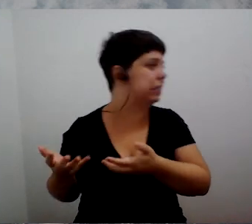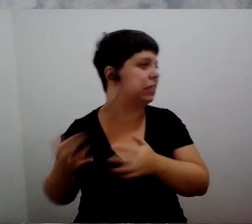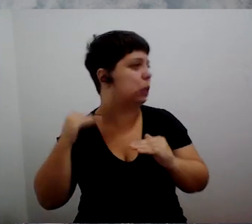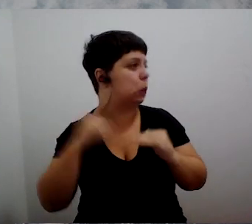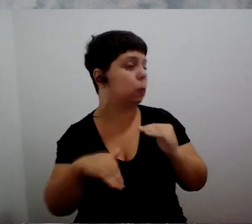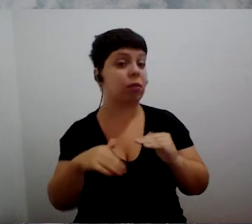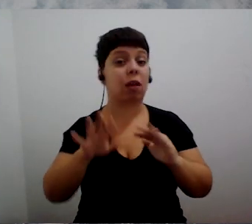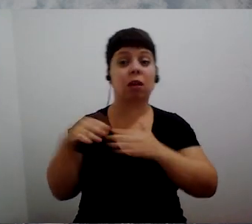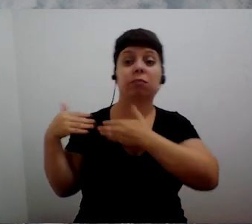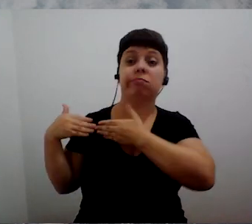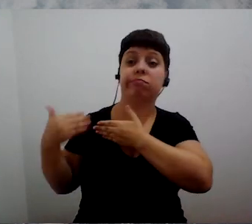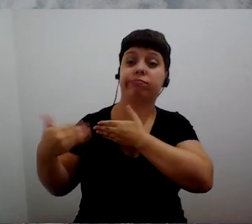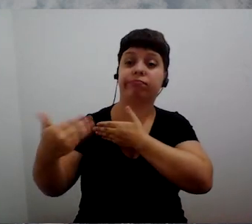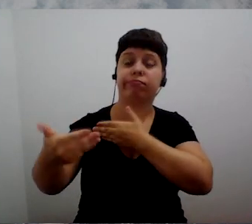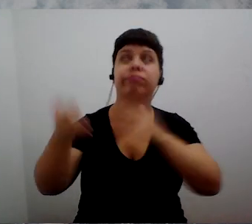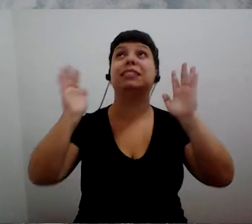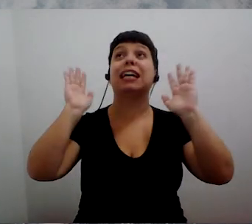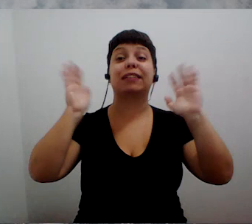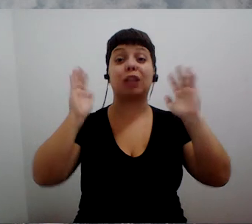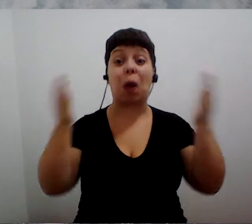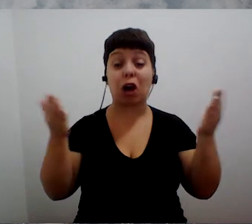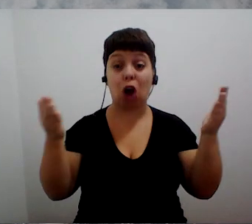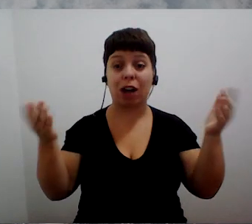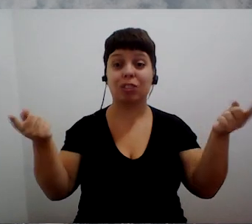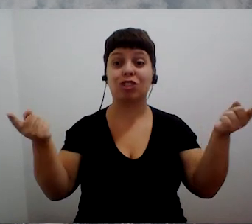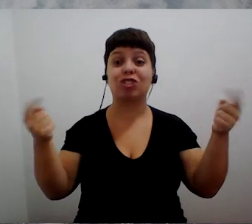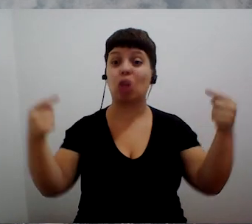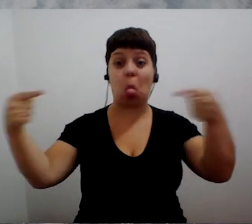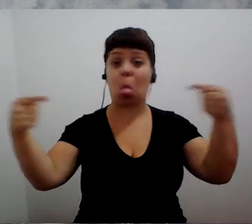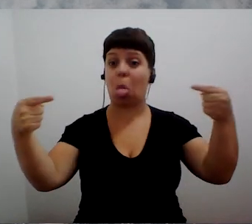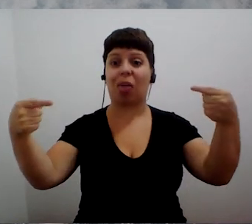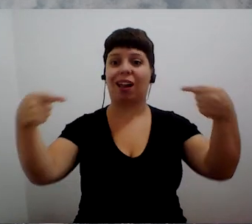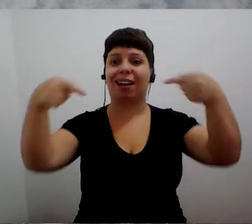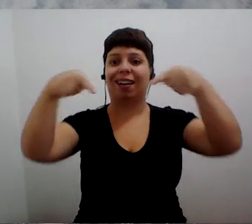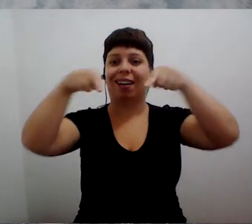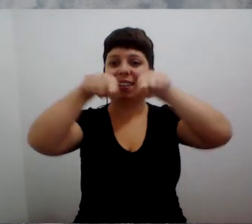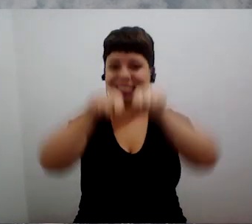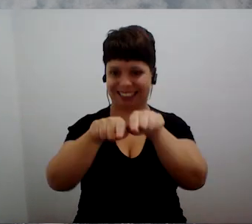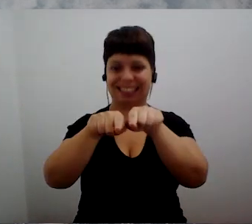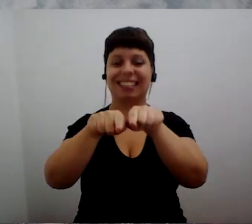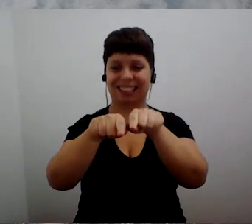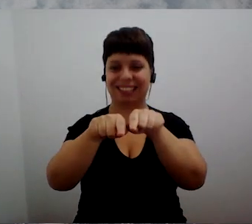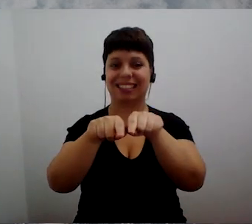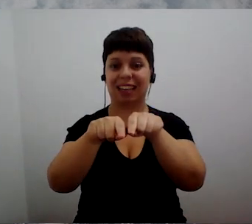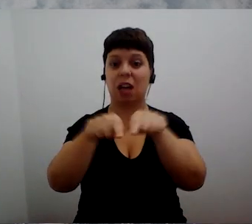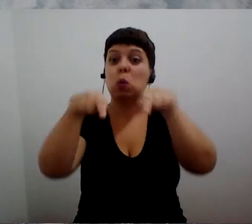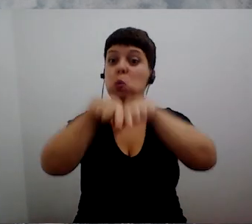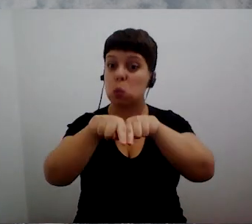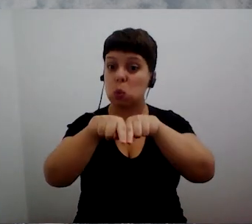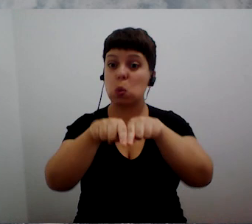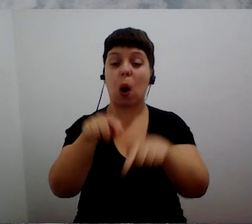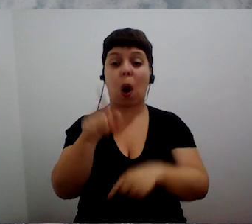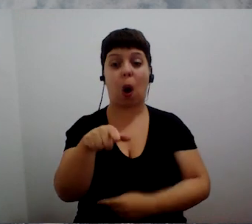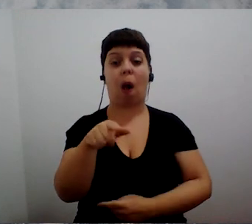go with the industry interest at that moment. But thanks God, we are in the same side, as I said